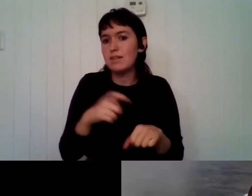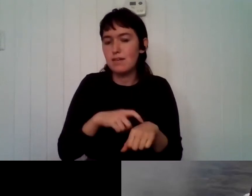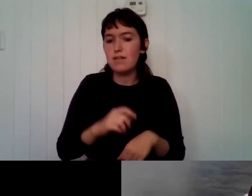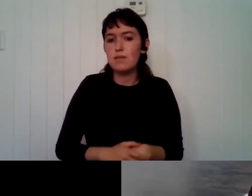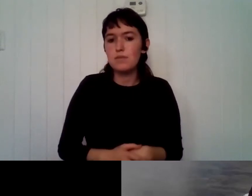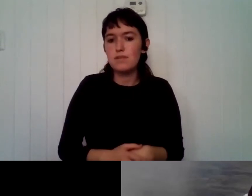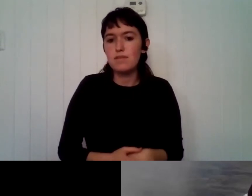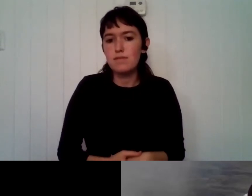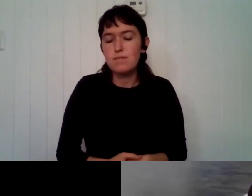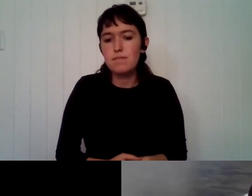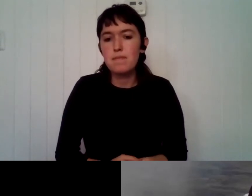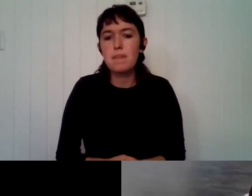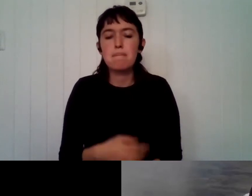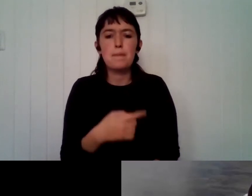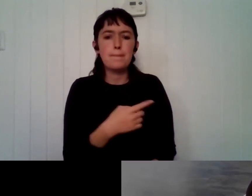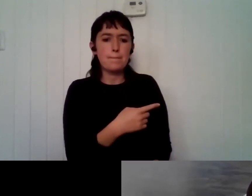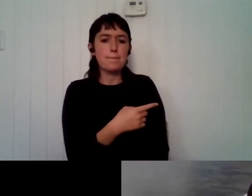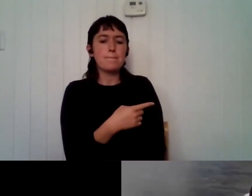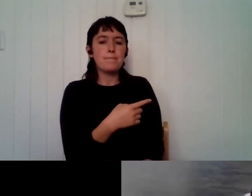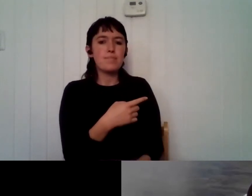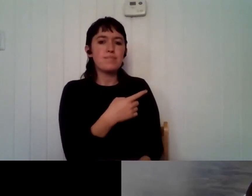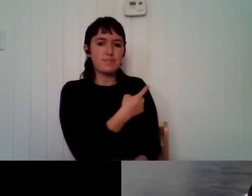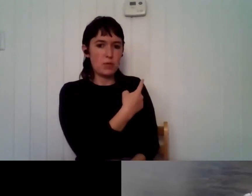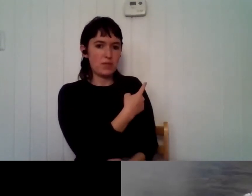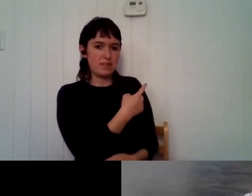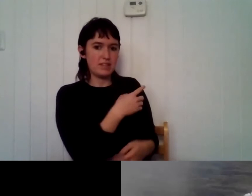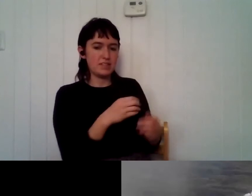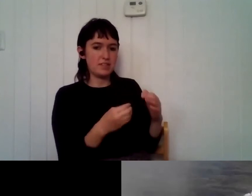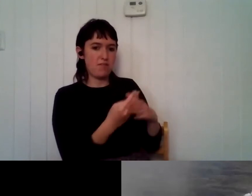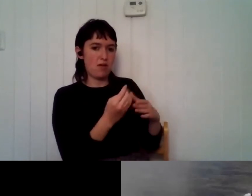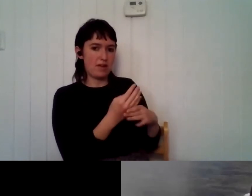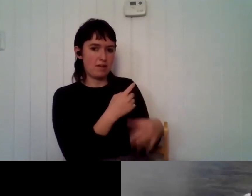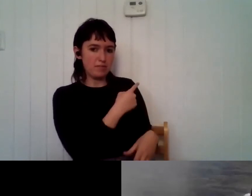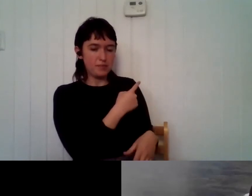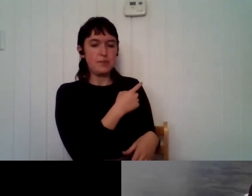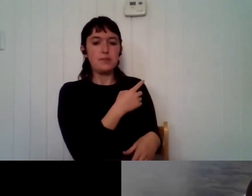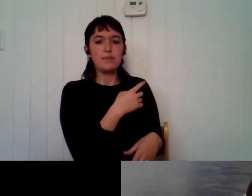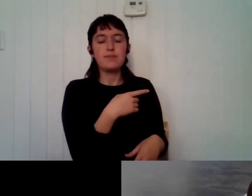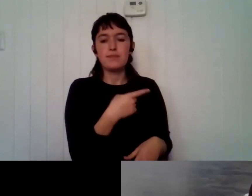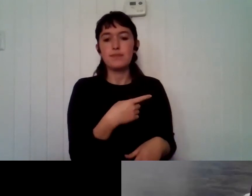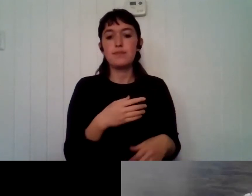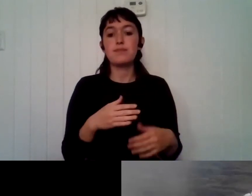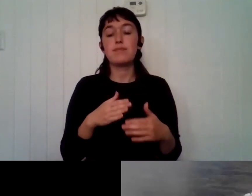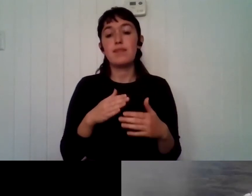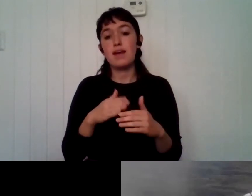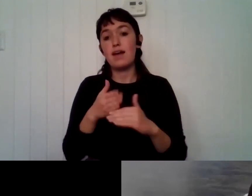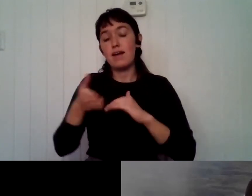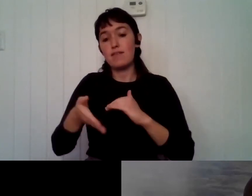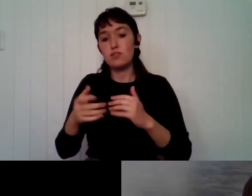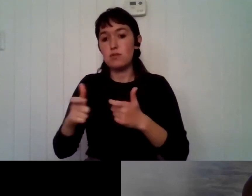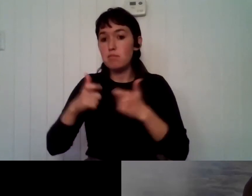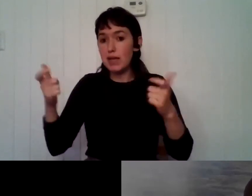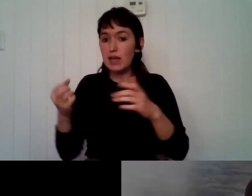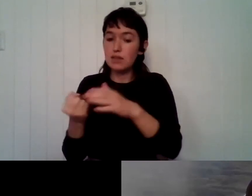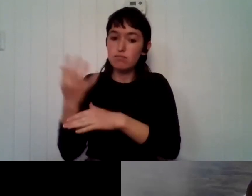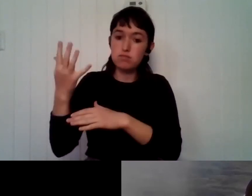think it's Cotopaxi 4 or something like that. So after big eruptions, the whole thing comes down, and then the process